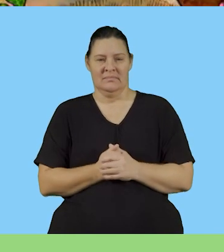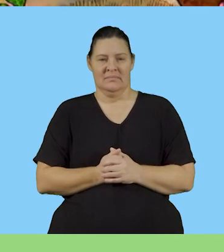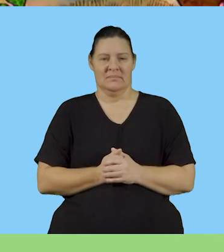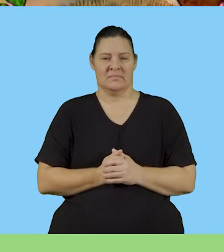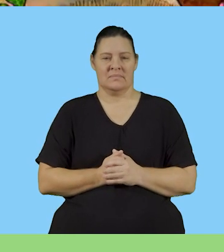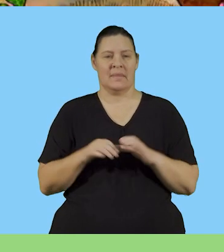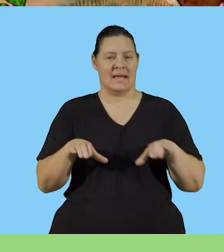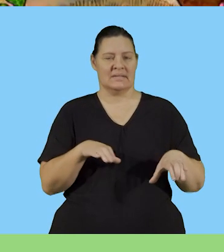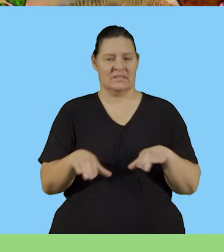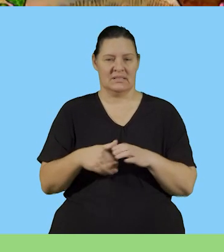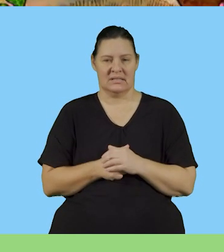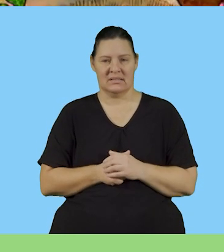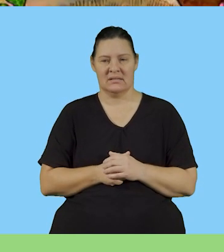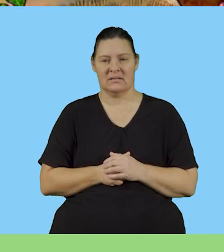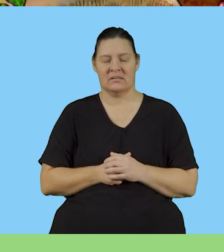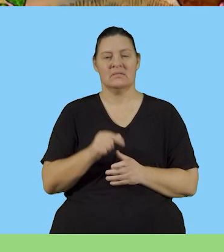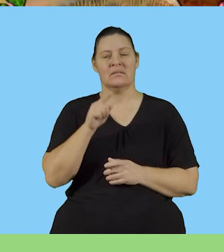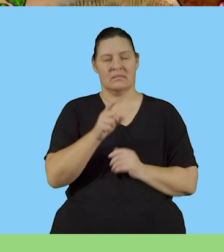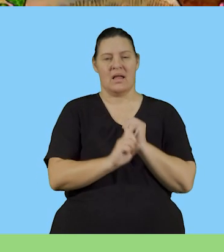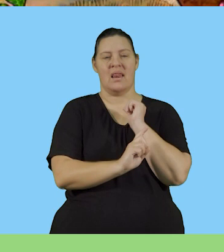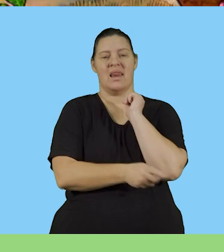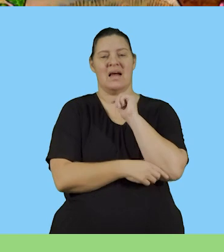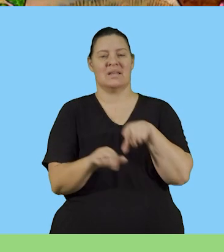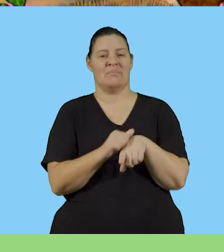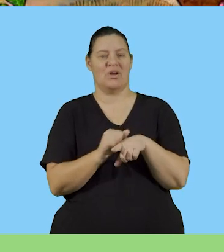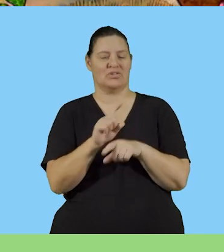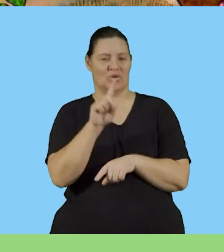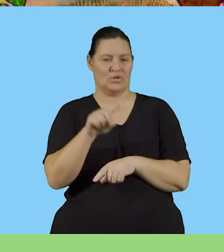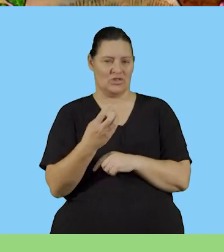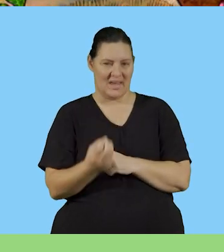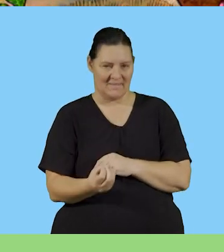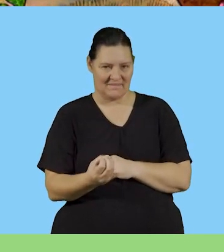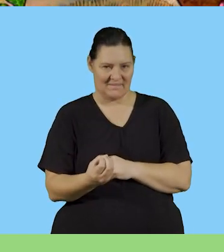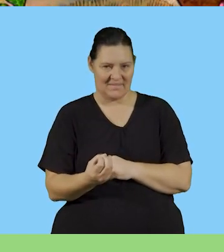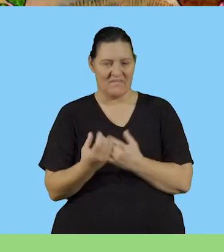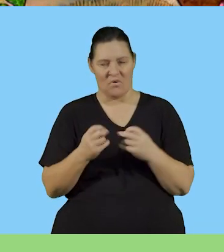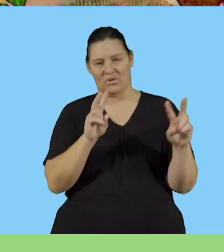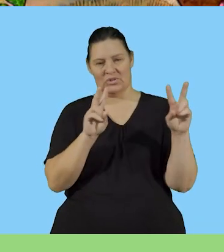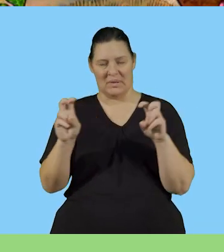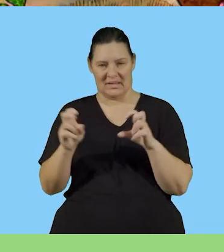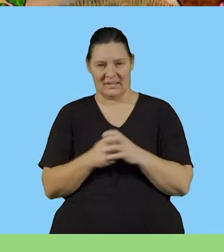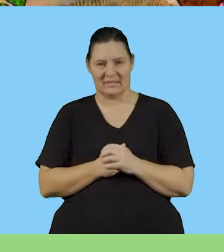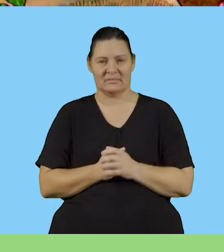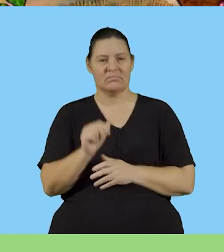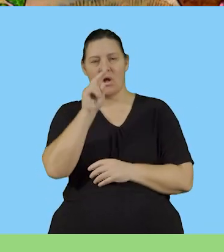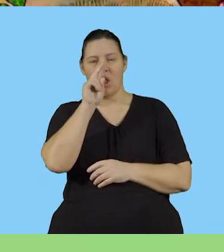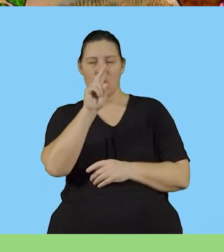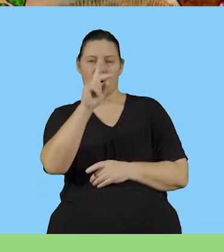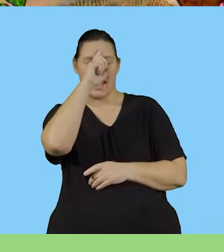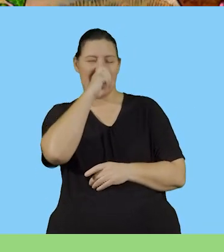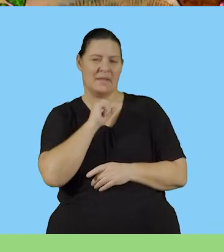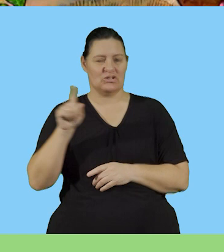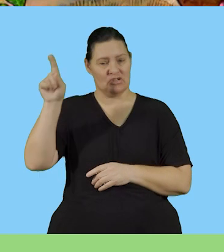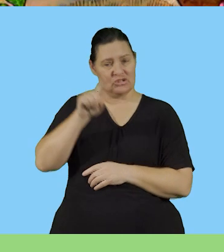next activity. So this is the last practice question that we have for this topic. Look at the